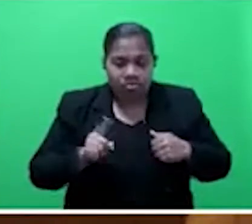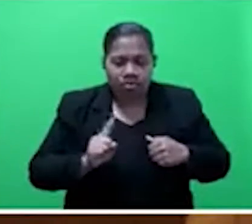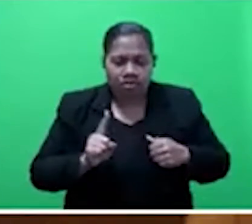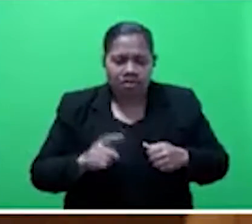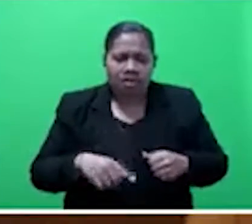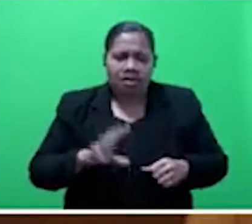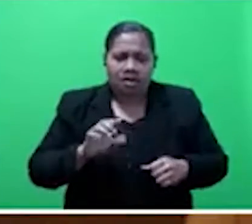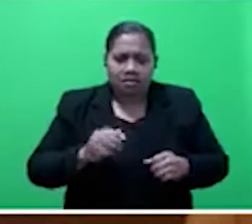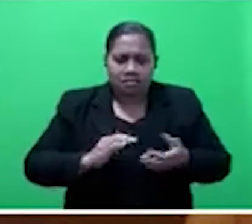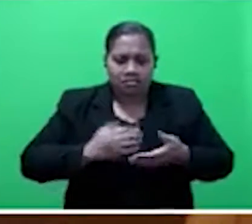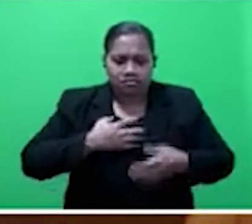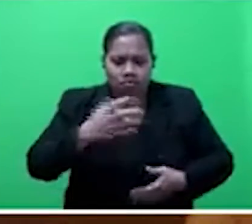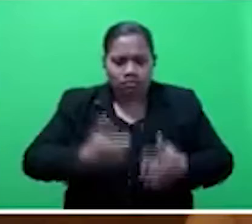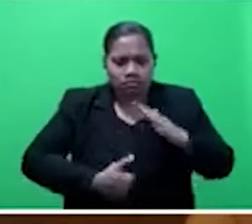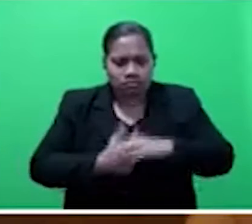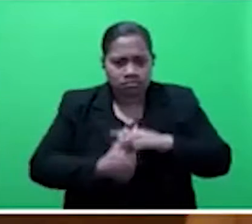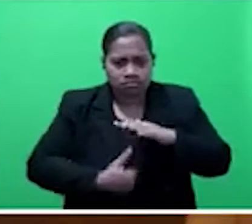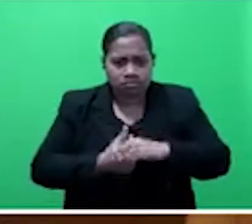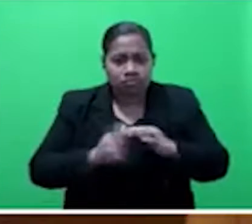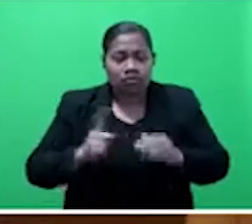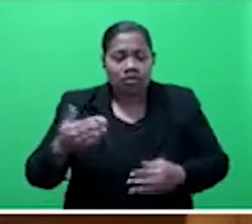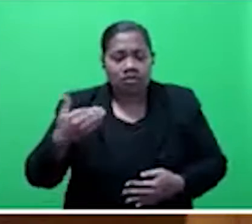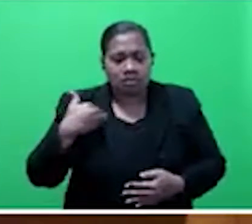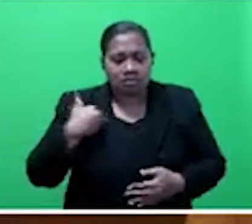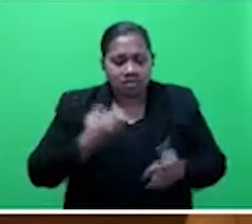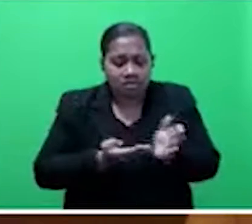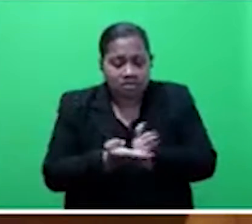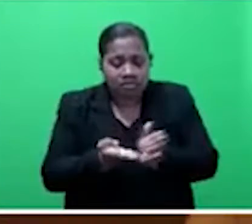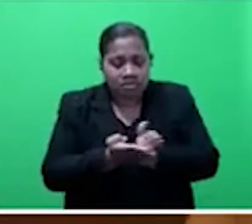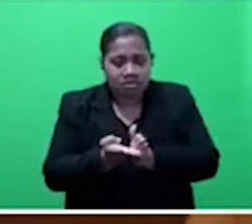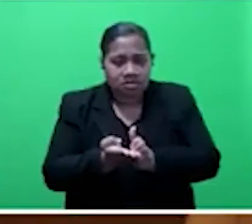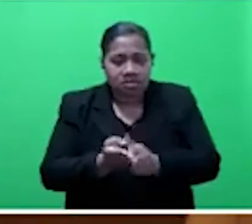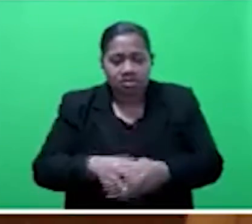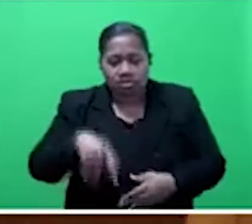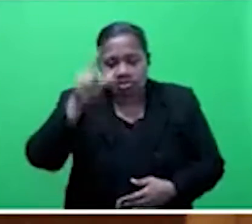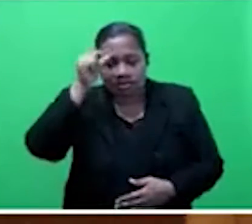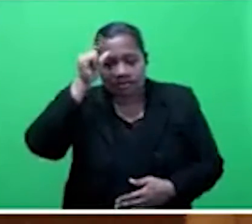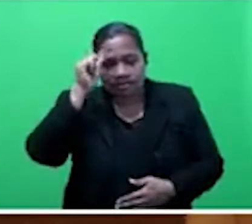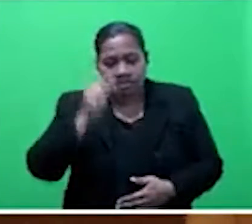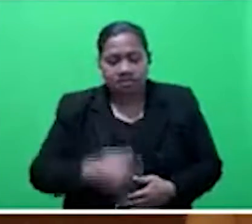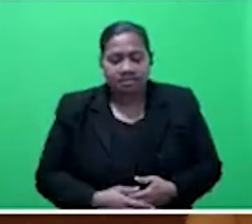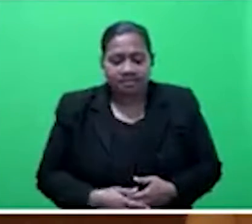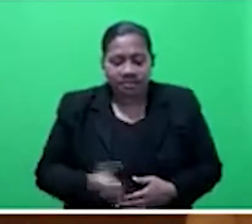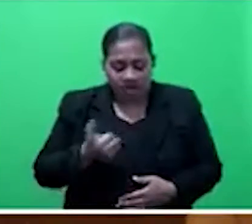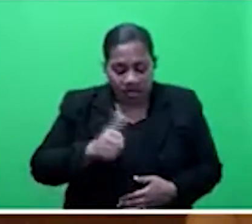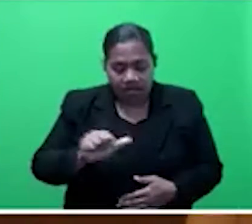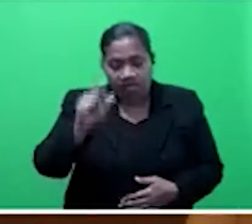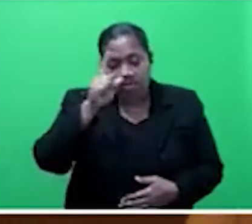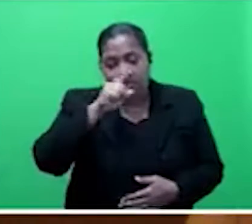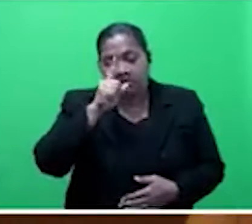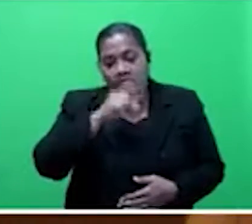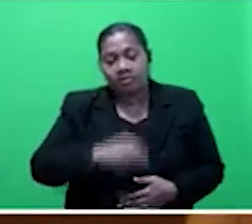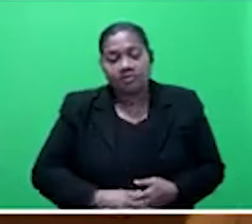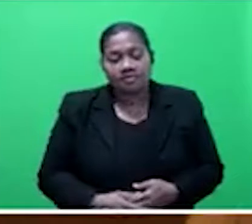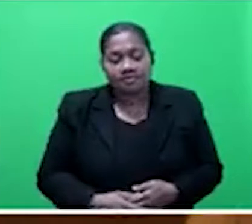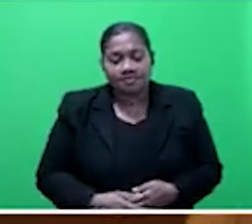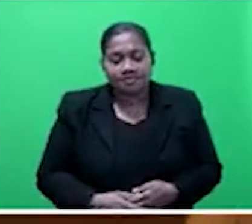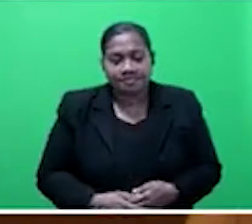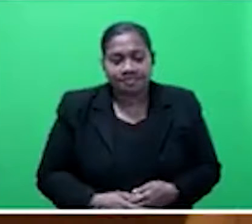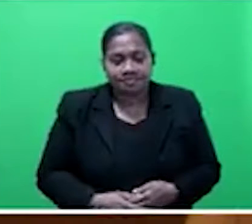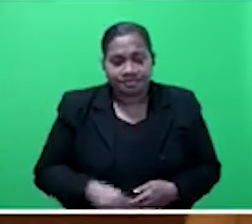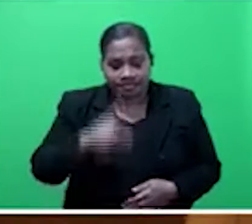health services to the ordinary Fijians and has allowed for people to be able to get free